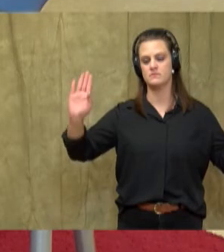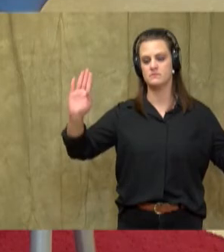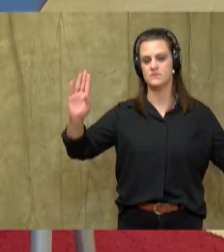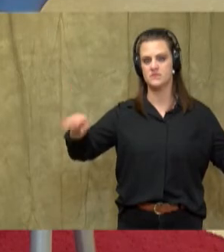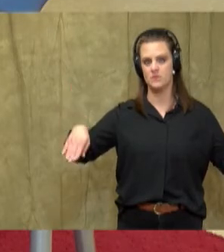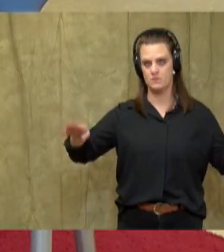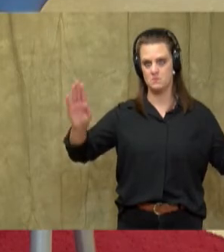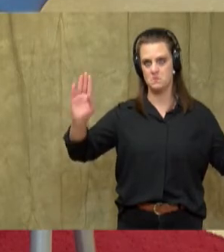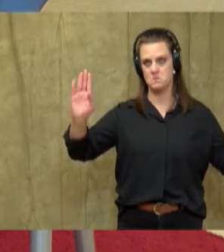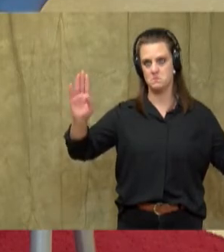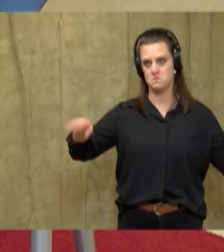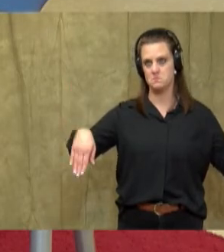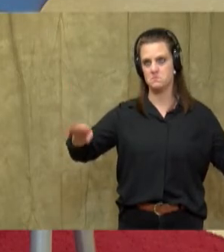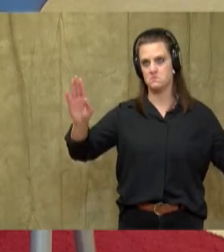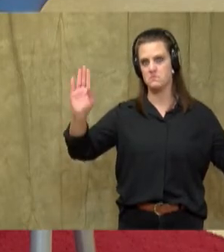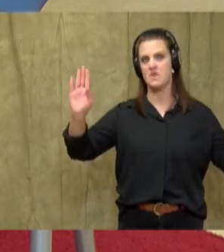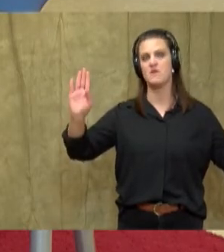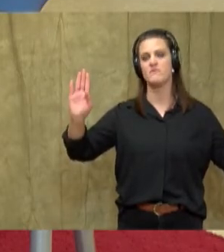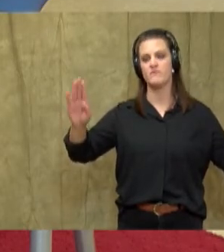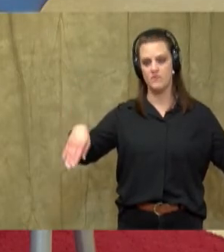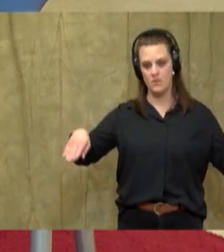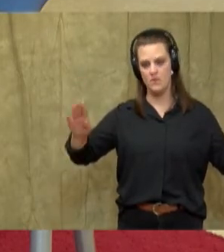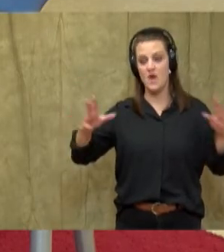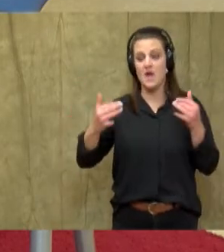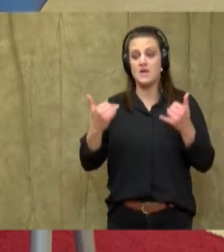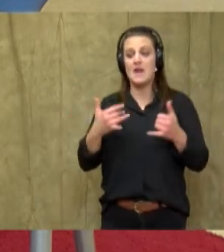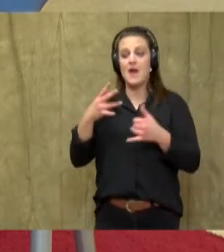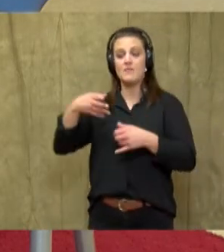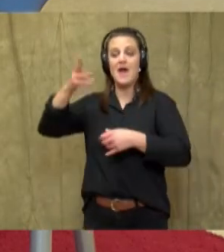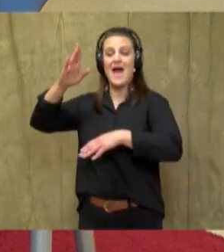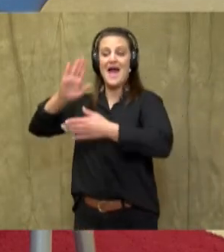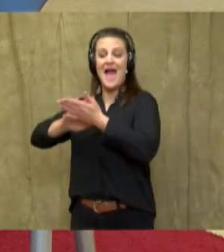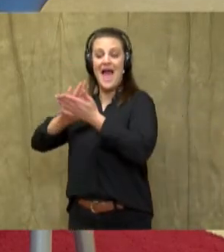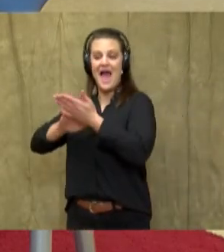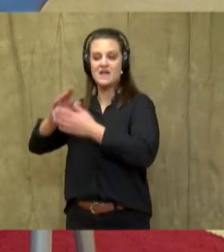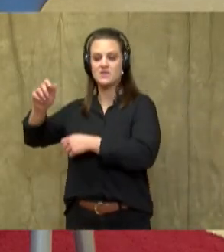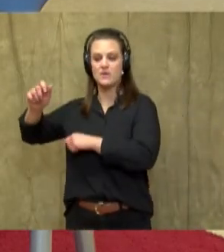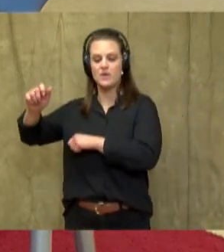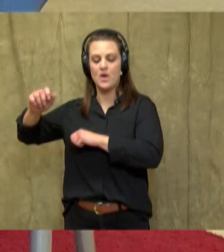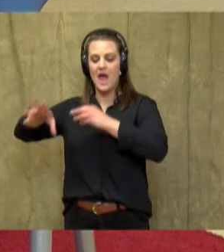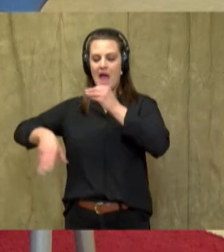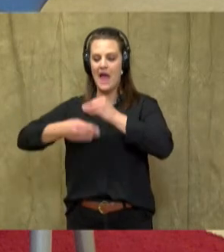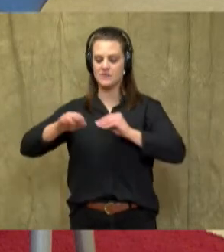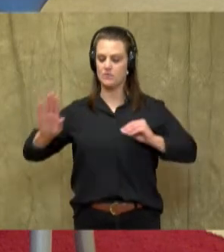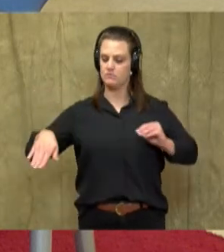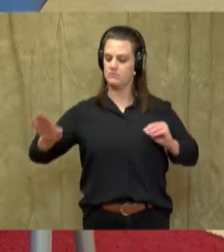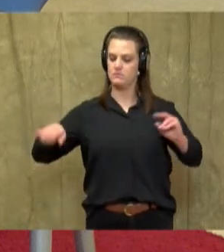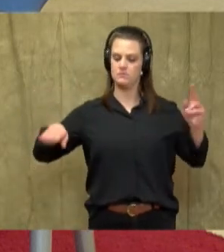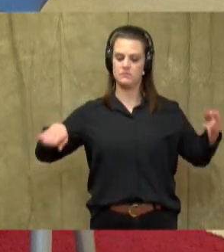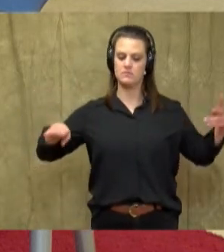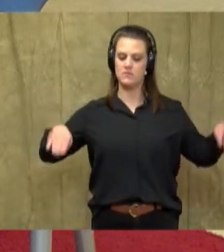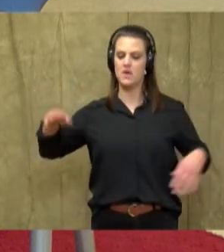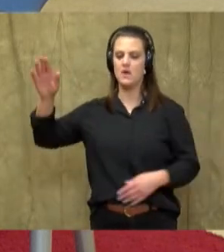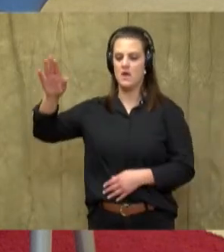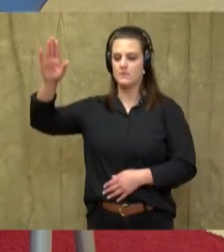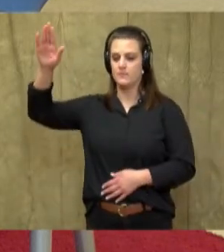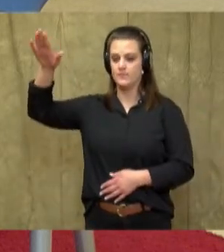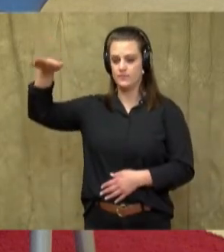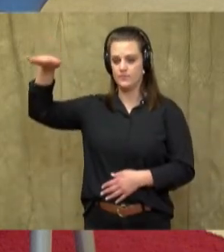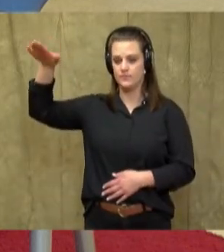1 and 2 and 3 and 4 and. Now let's sing. Ready?